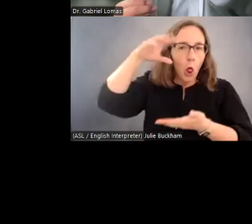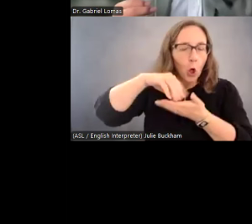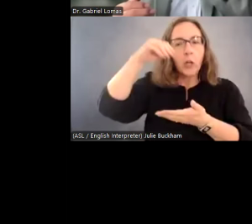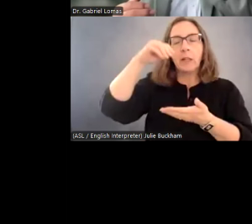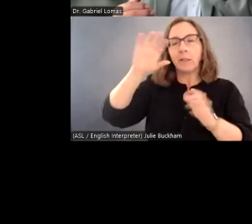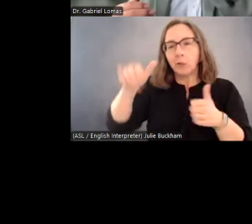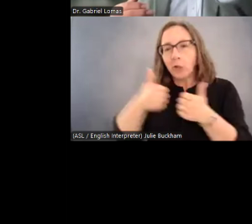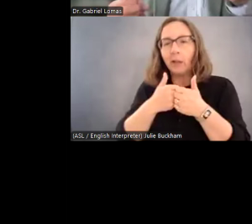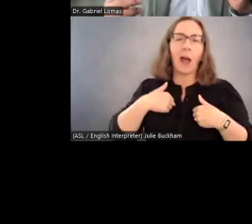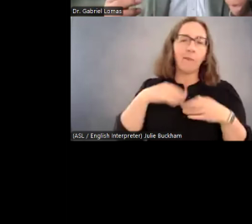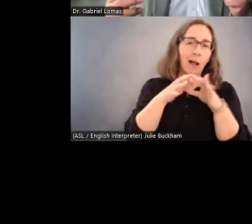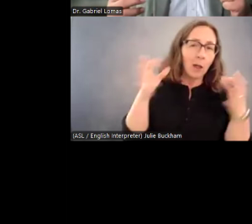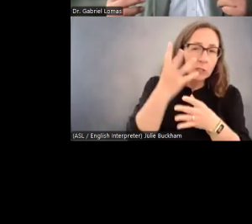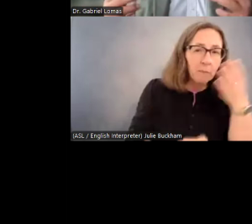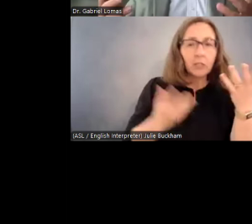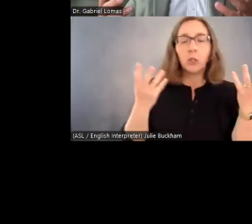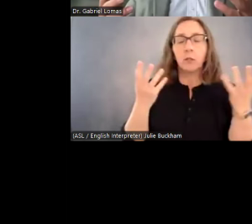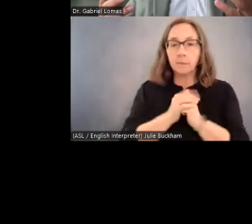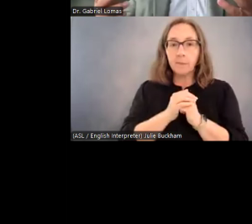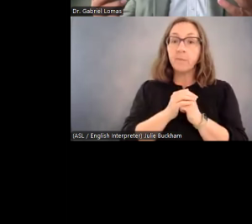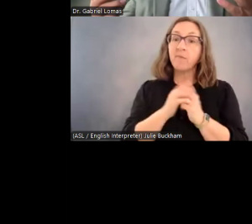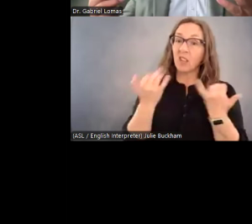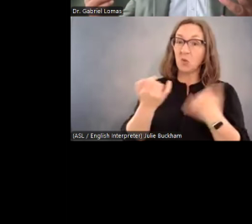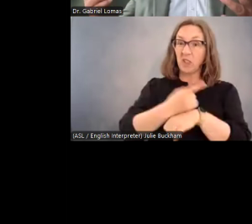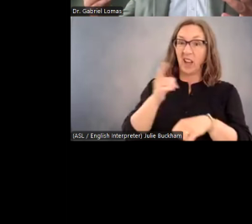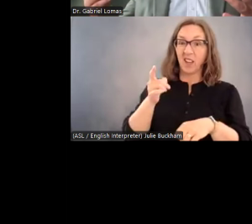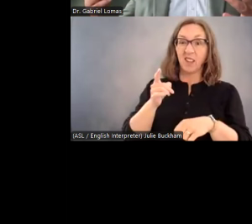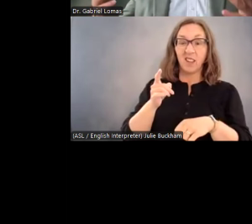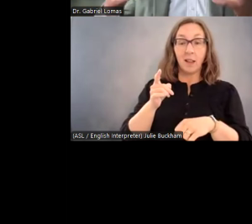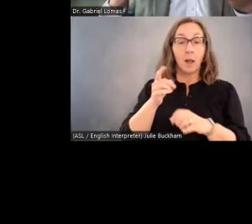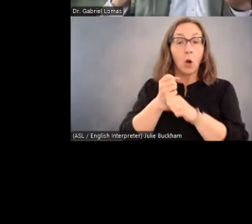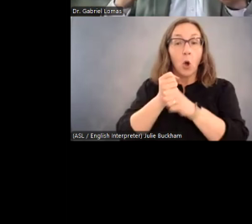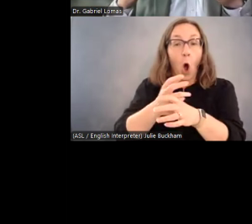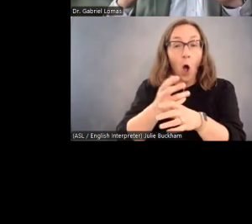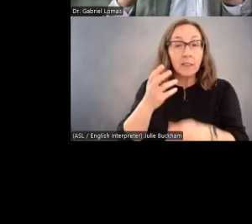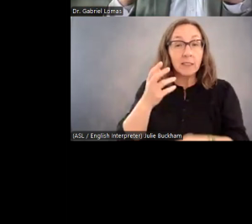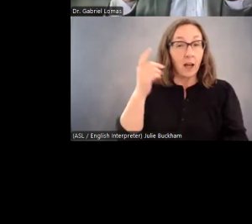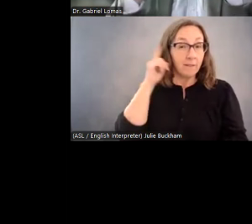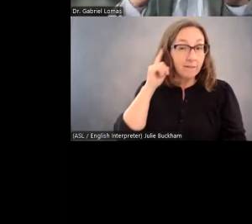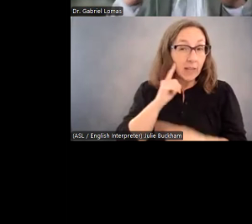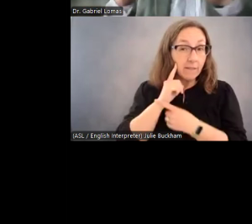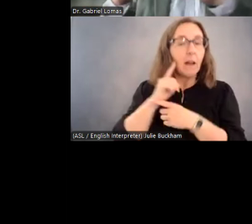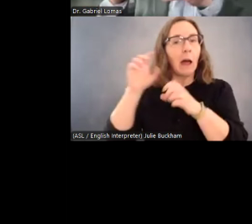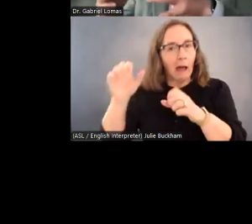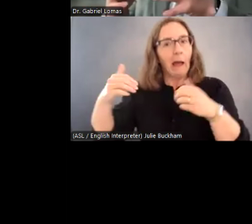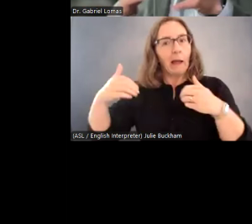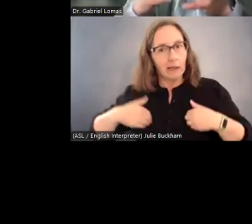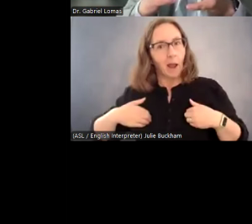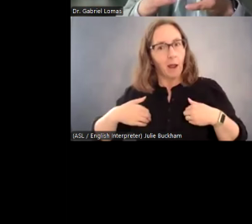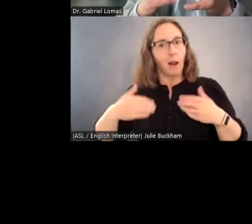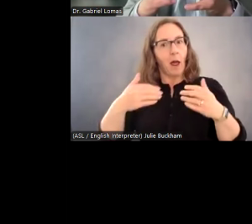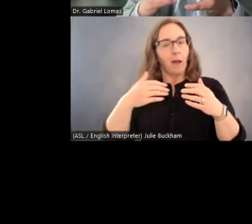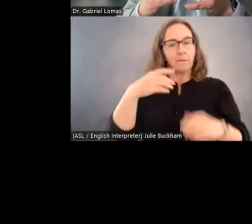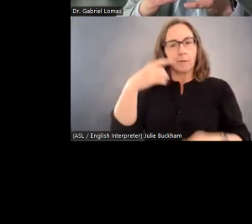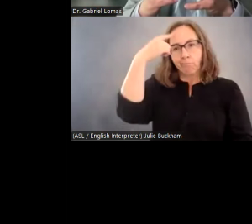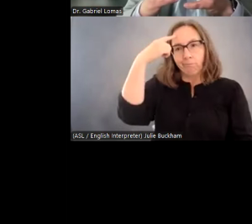So also, today's causes of deafness have cognitive implications. So we think about like, who are these people? Who are